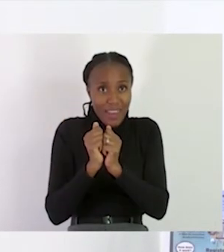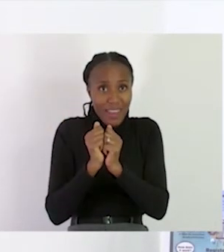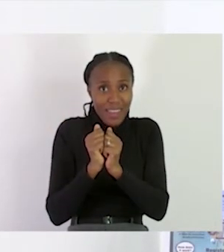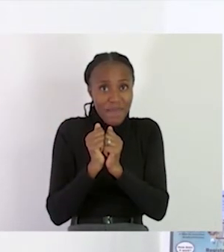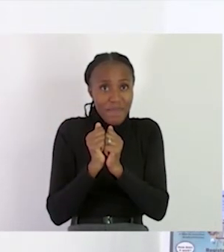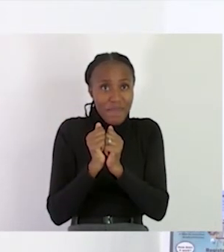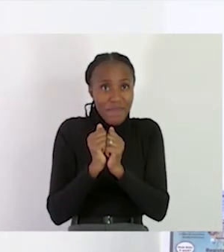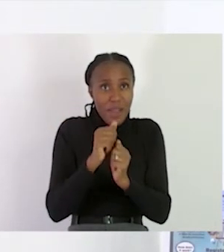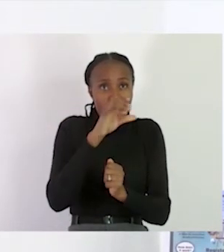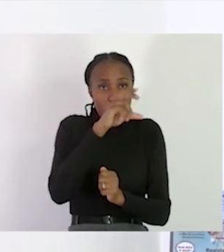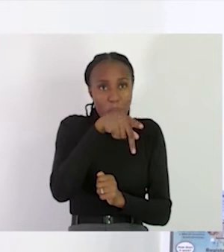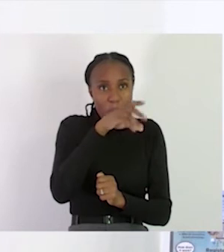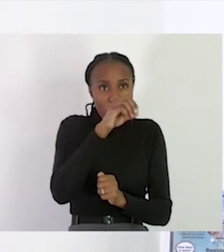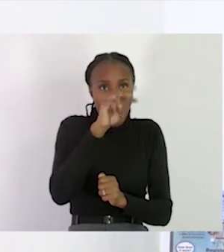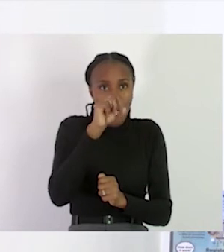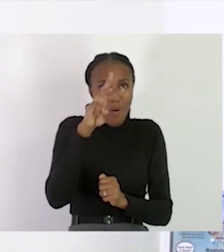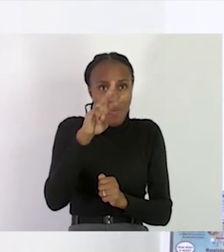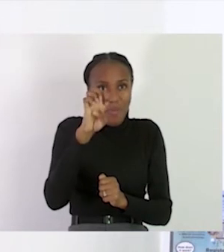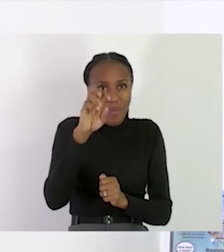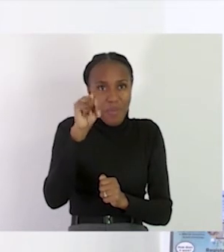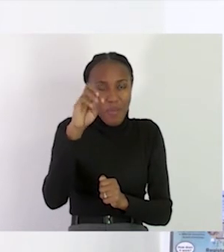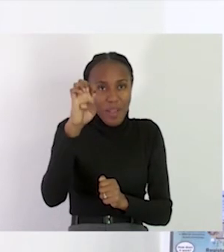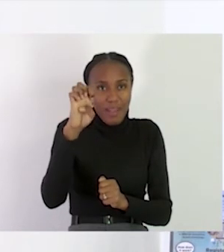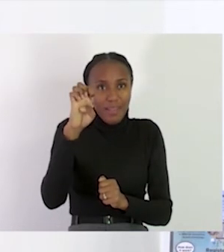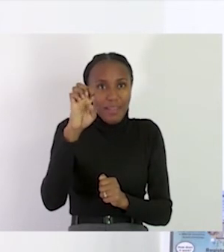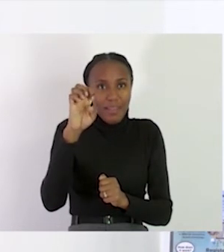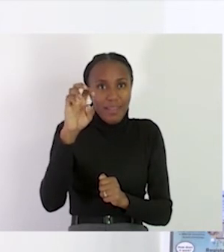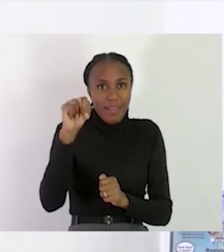class, Pamoene. He's also in grade 6.